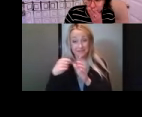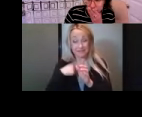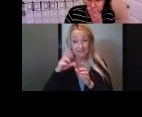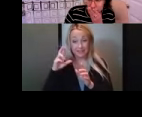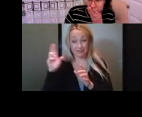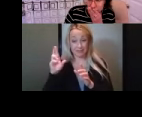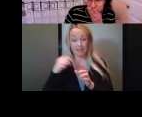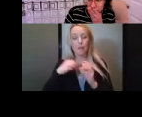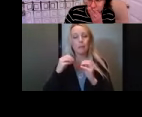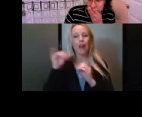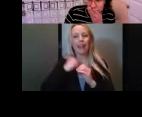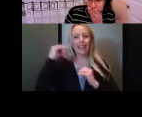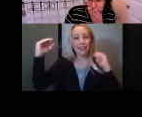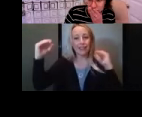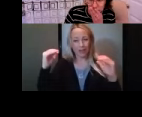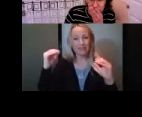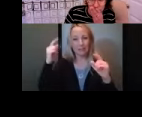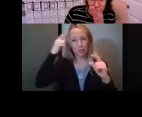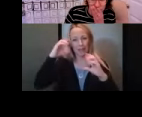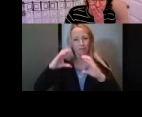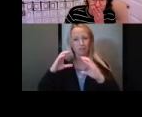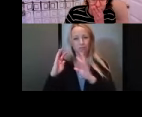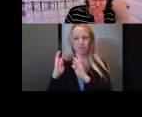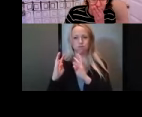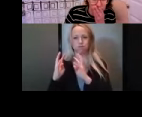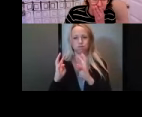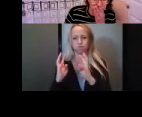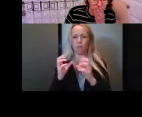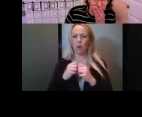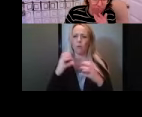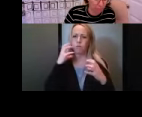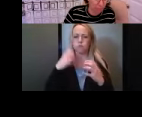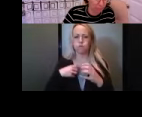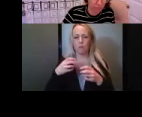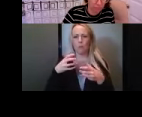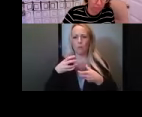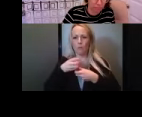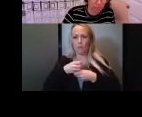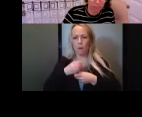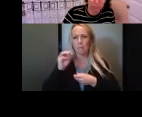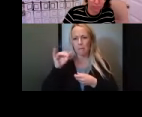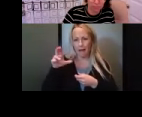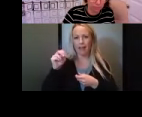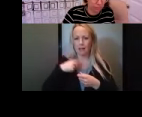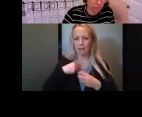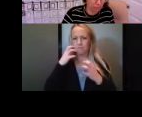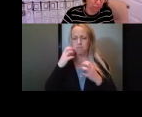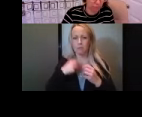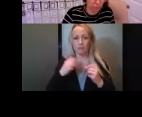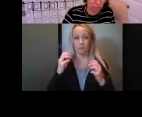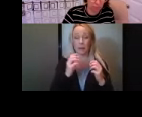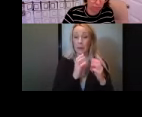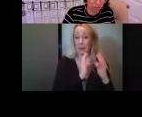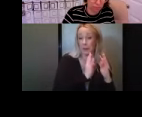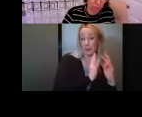like the adult brain, where these tubes have grown larger in diameter, they're more well insulated with myelin. These are 2 major